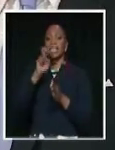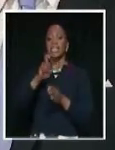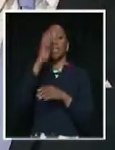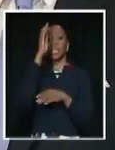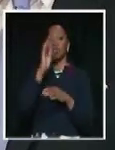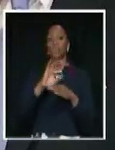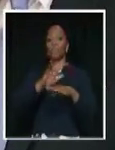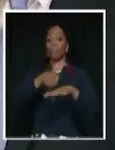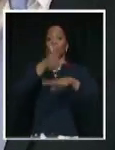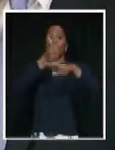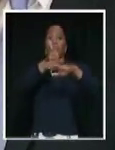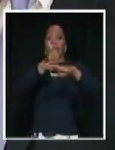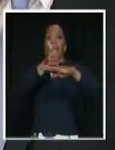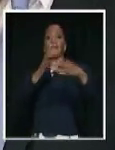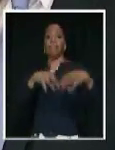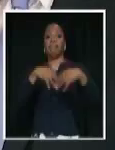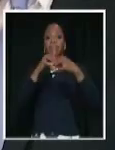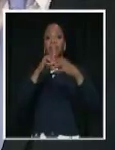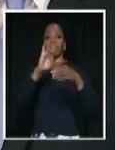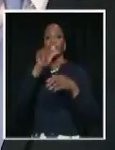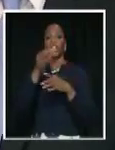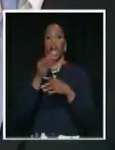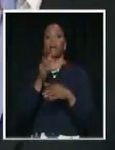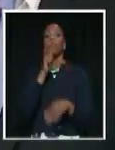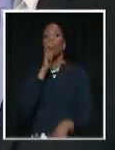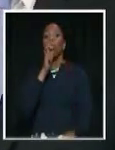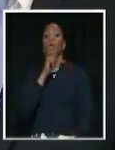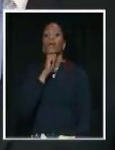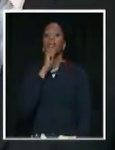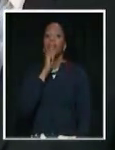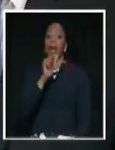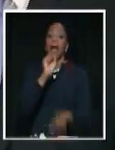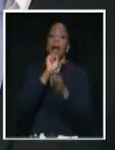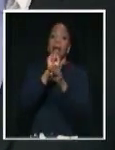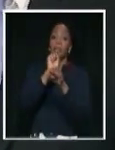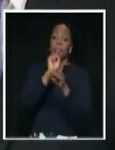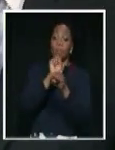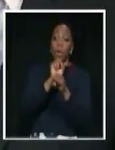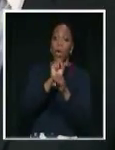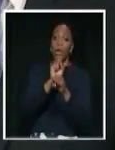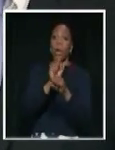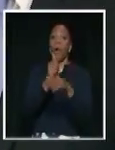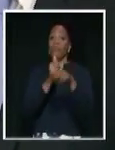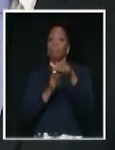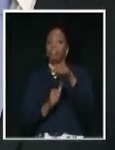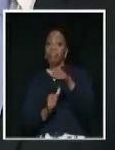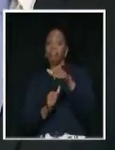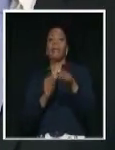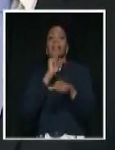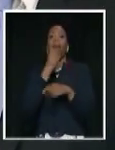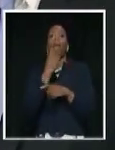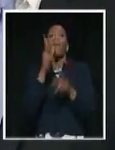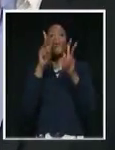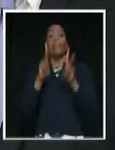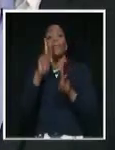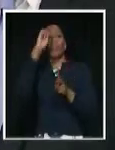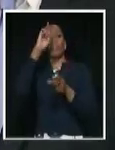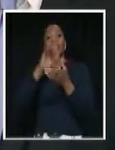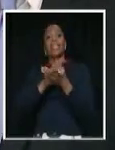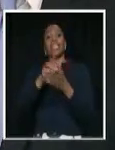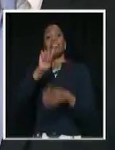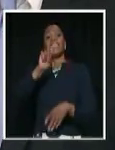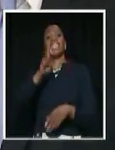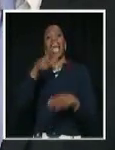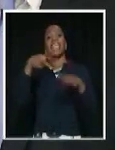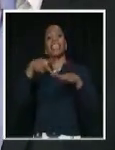jobs, and the jobs will go to the unemployed and those who are underemployed, better paying jobs. No one believes that a tax cut is just